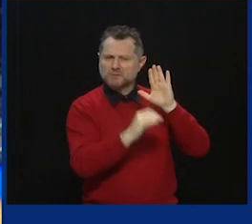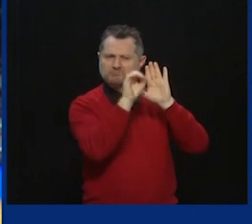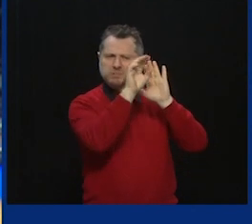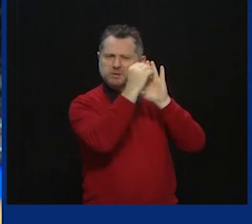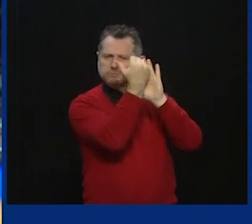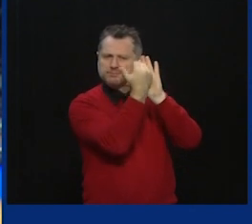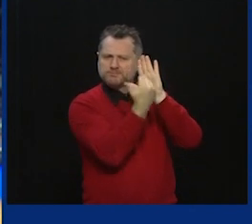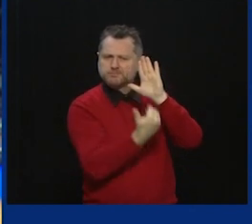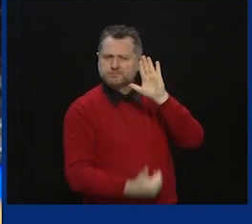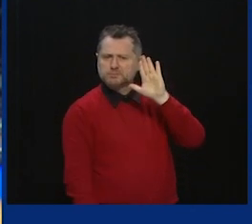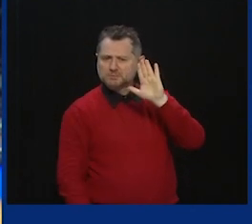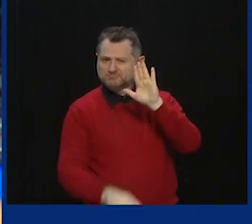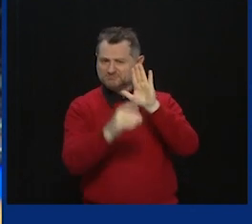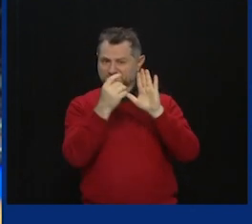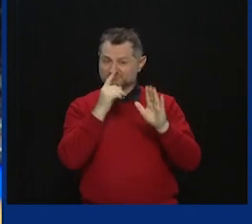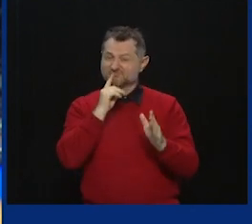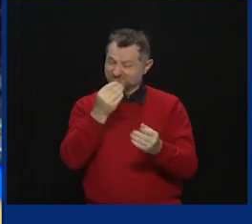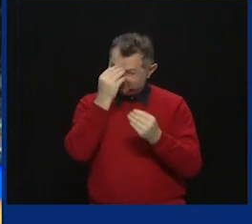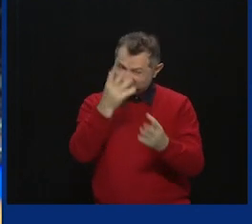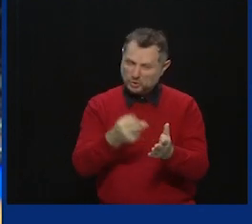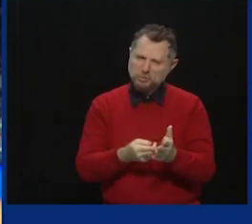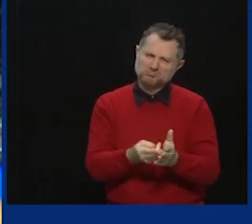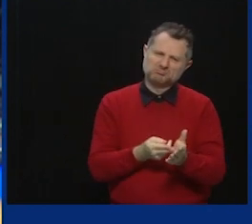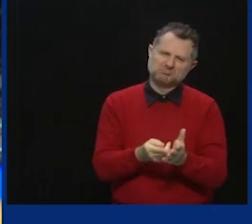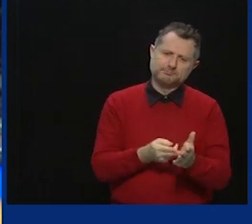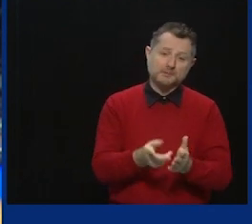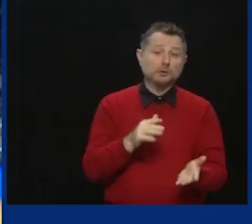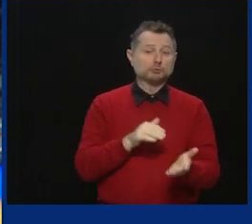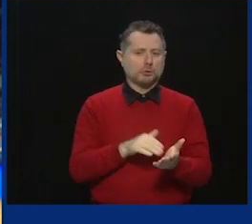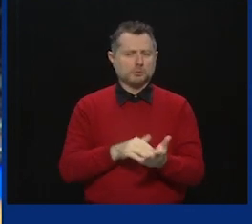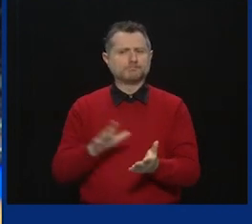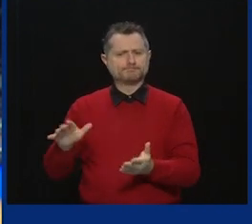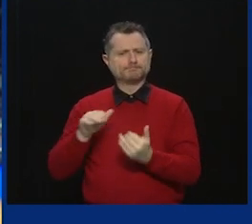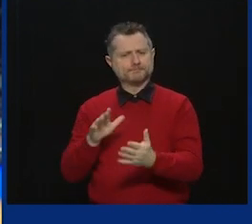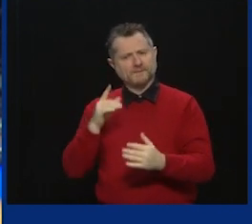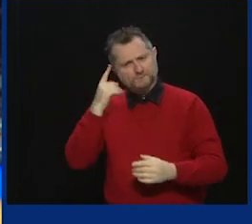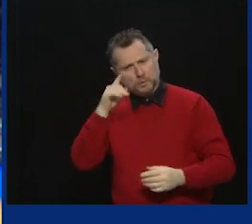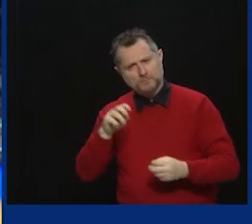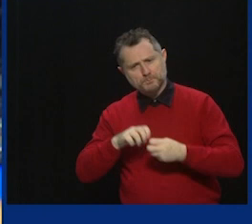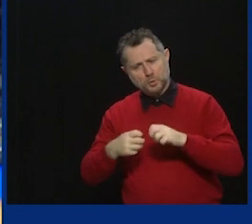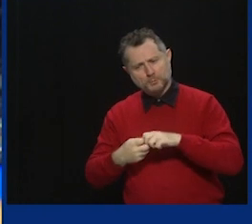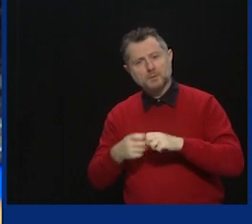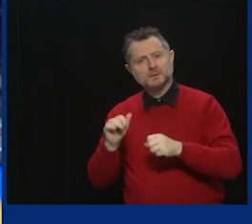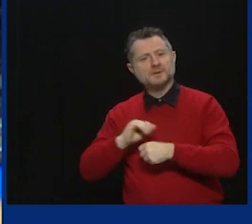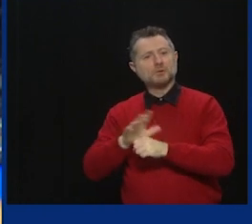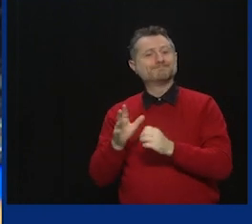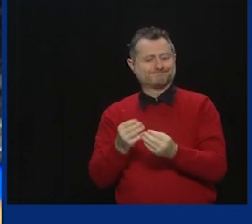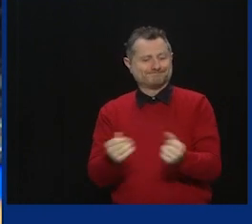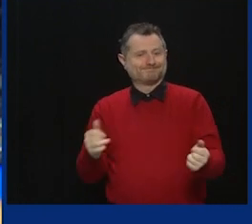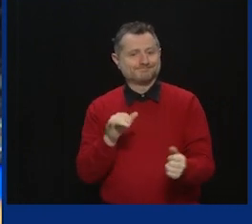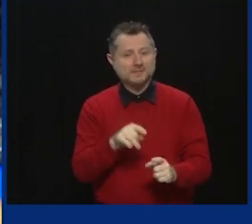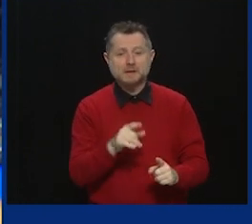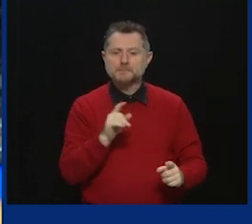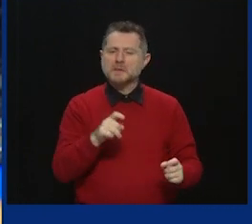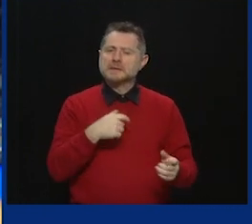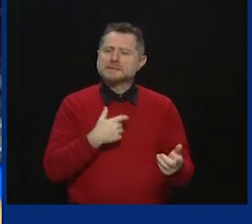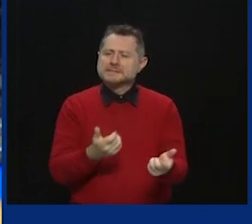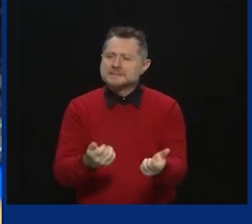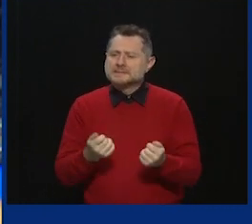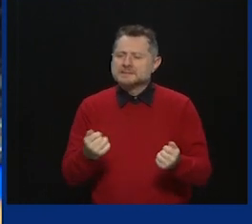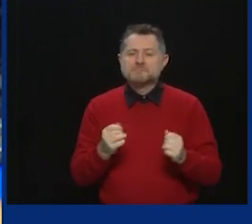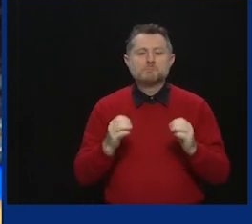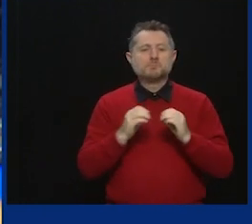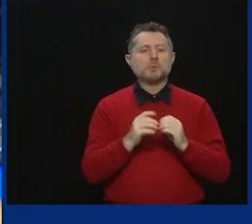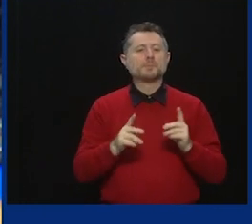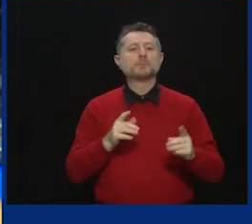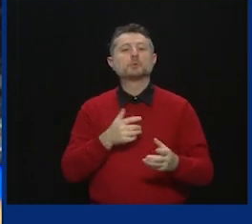the experts, the doctors are saying is our way to get out of this pandemic. So we also have to bring on more trusted ambassadors. Who are trusted